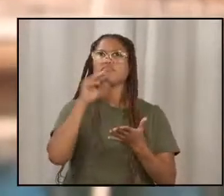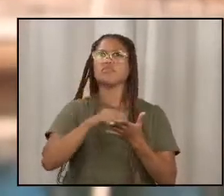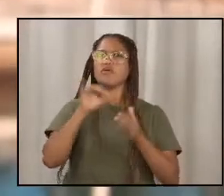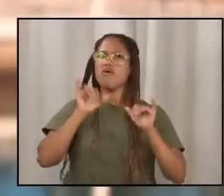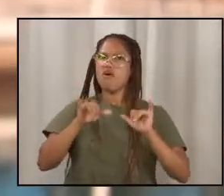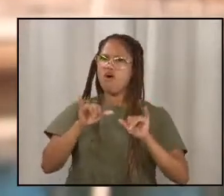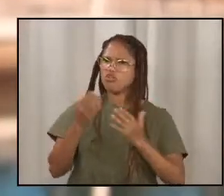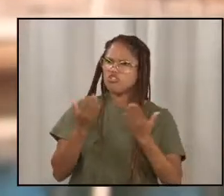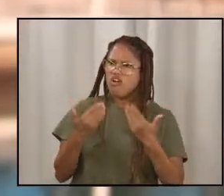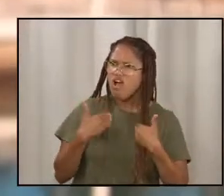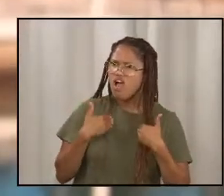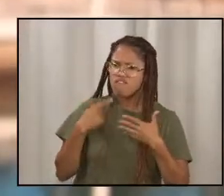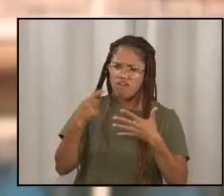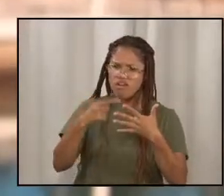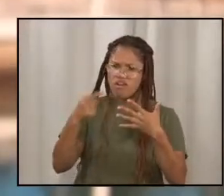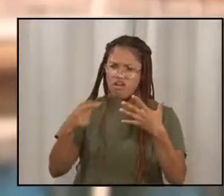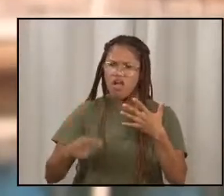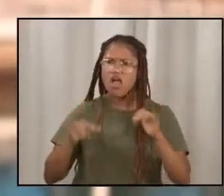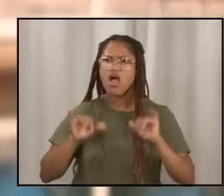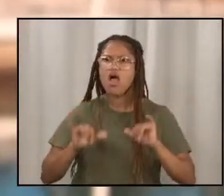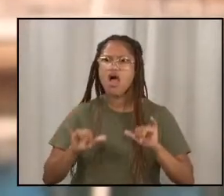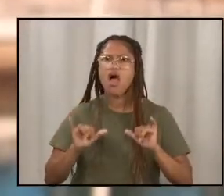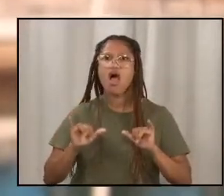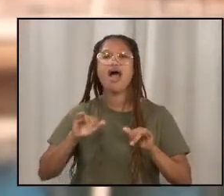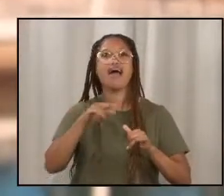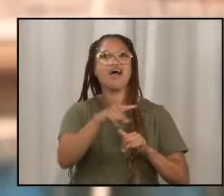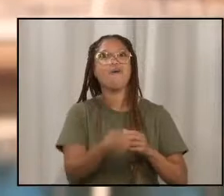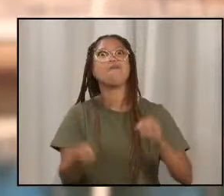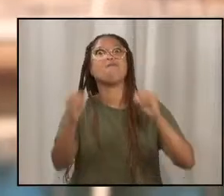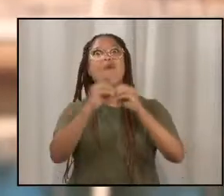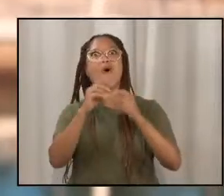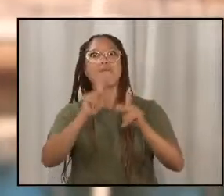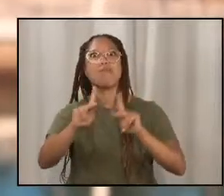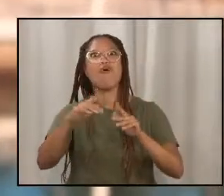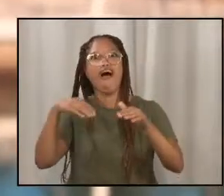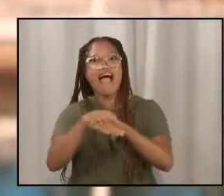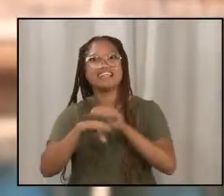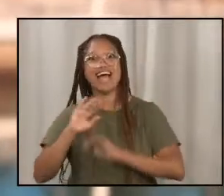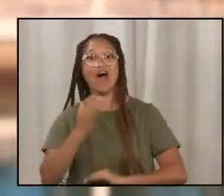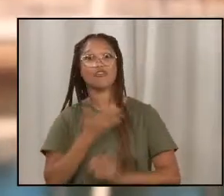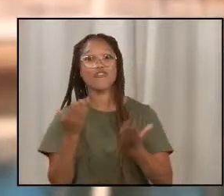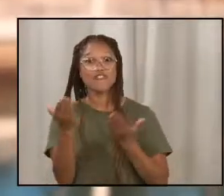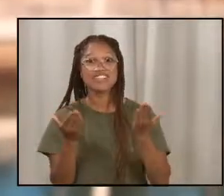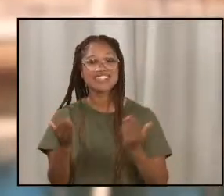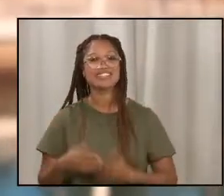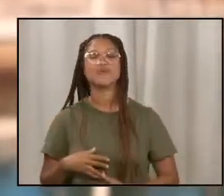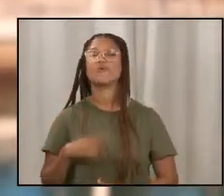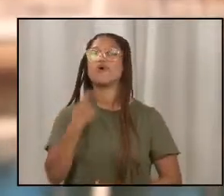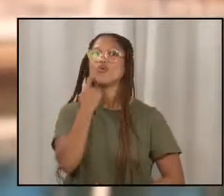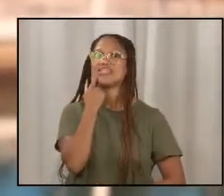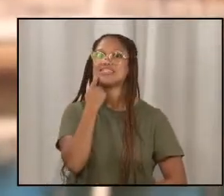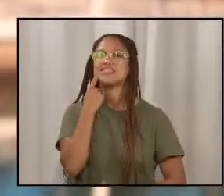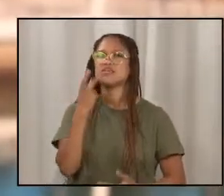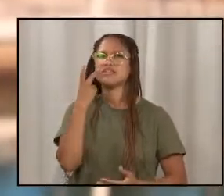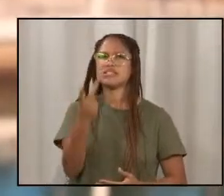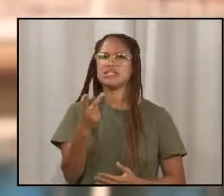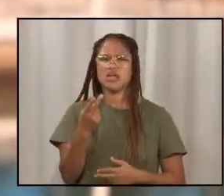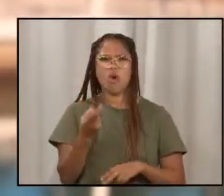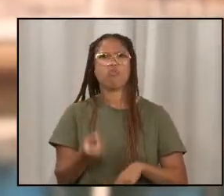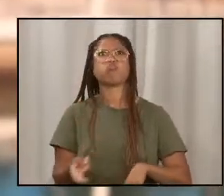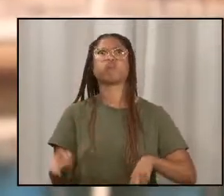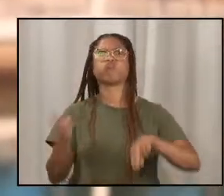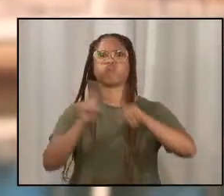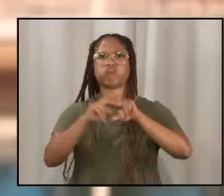are hearing about our service center and accessing our service center. So recently we've started to see an increase of people visiting our service